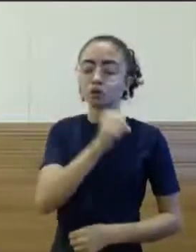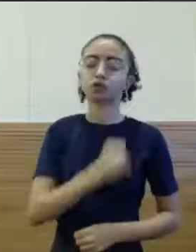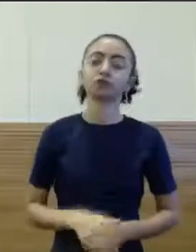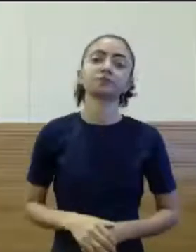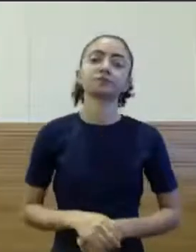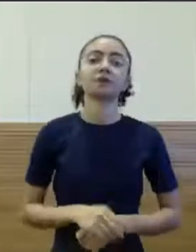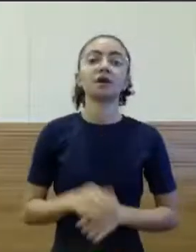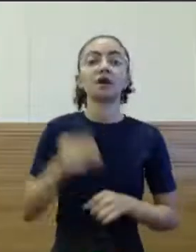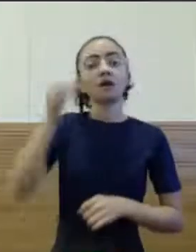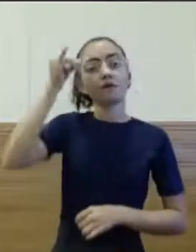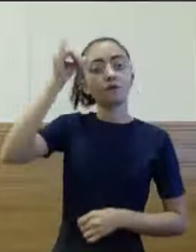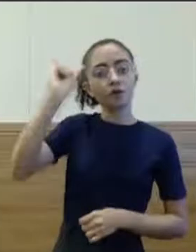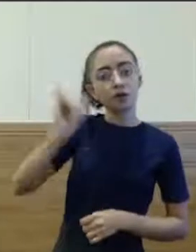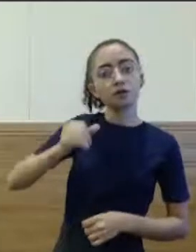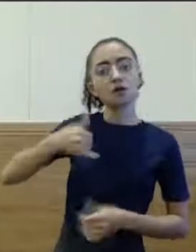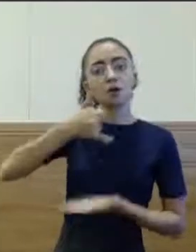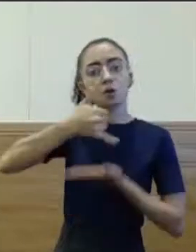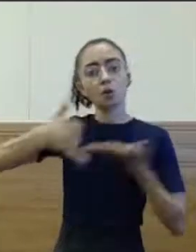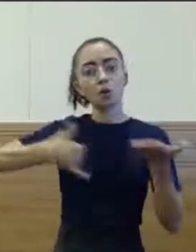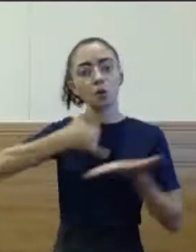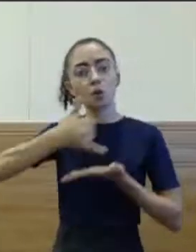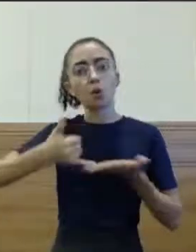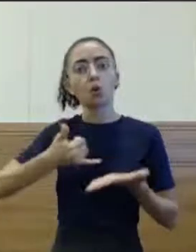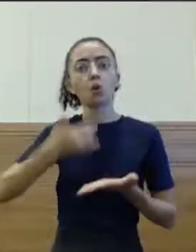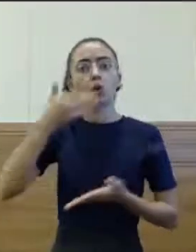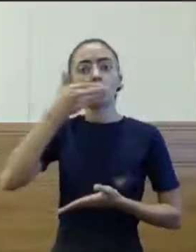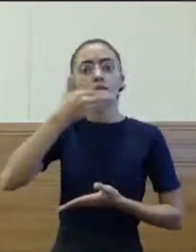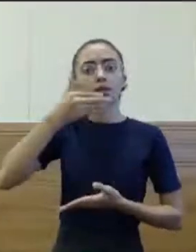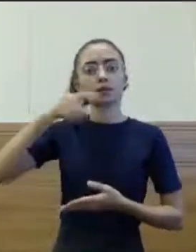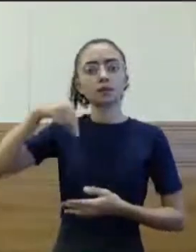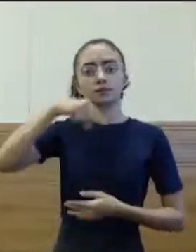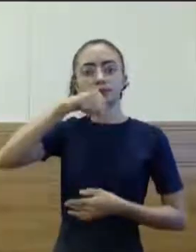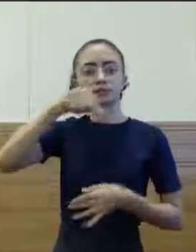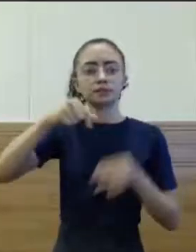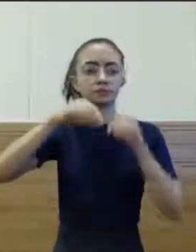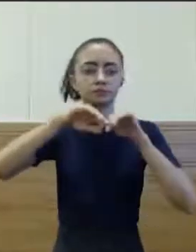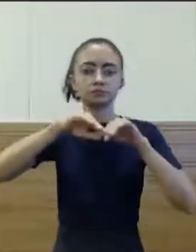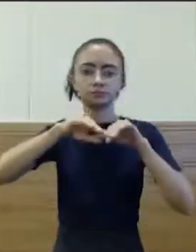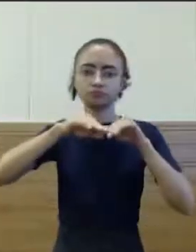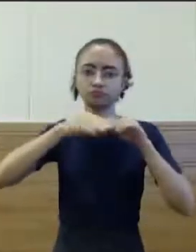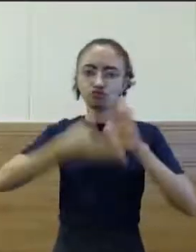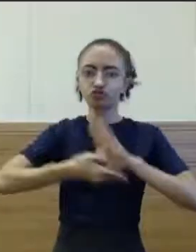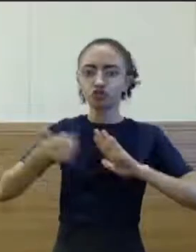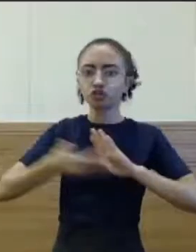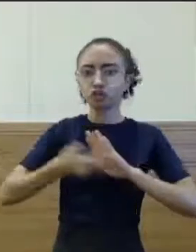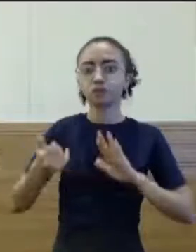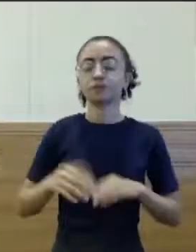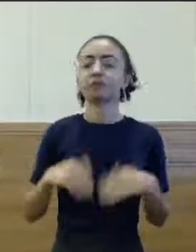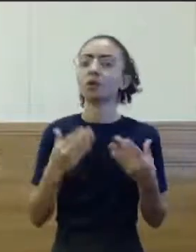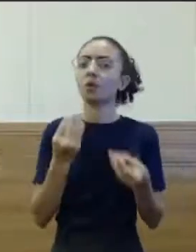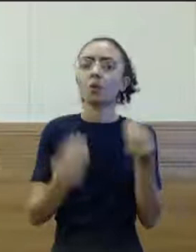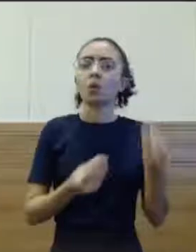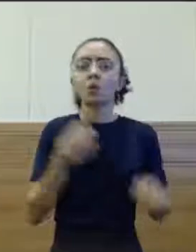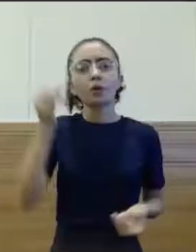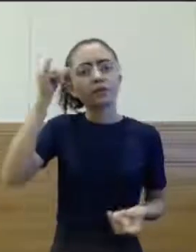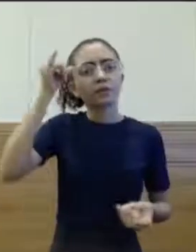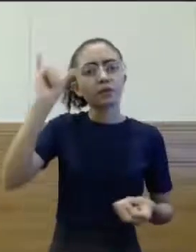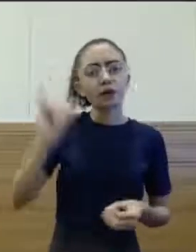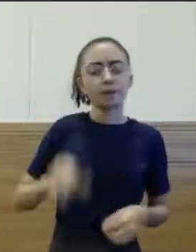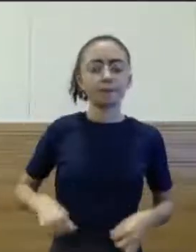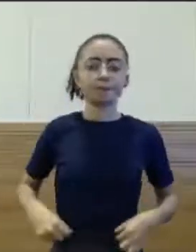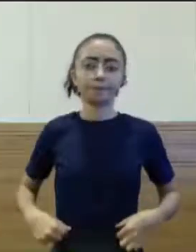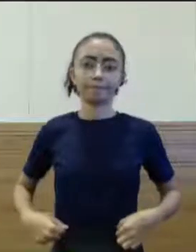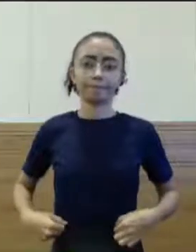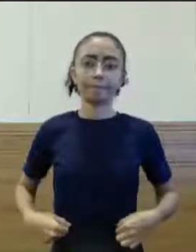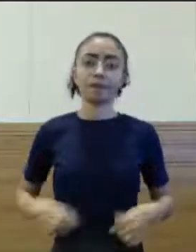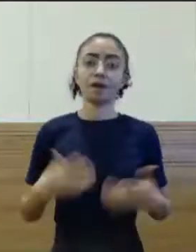the excessive consumption of sugar and salt. So what is the main tool? In some way, it